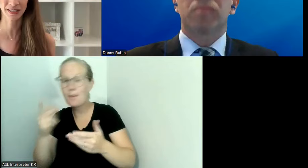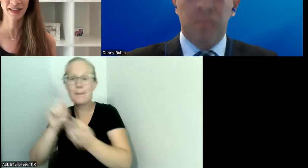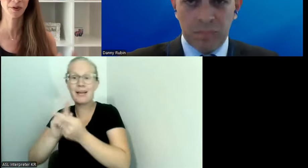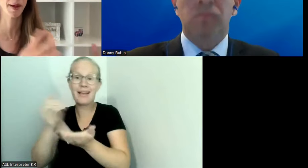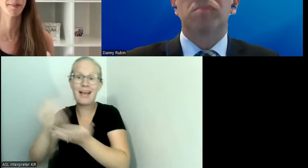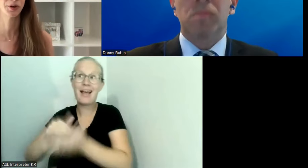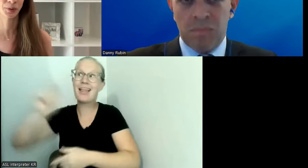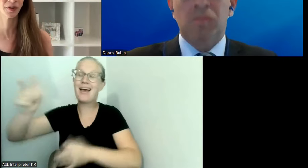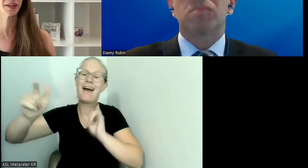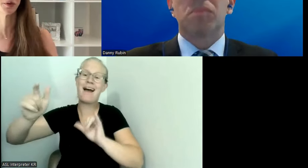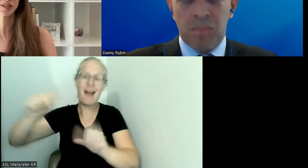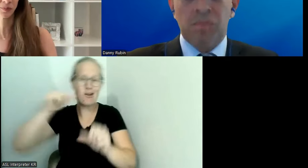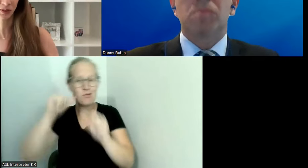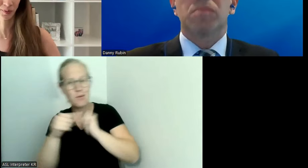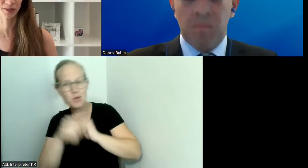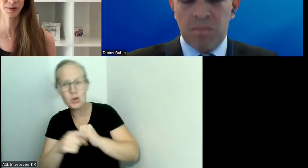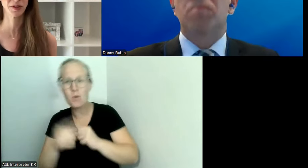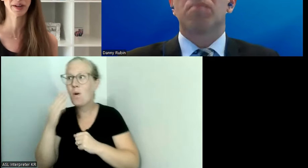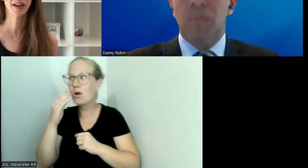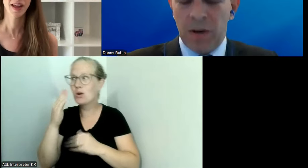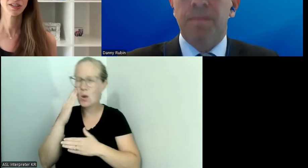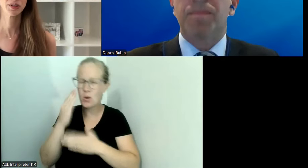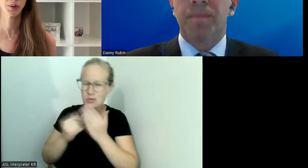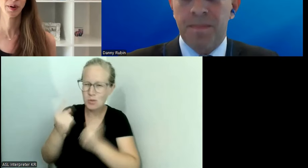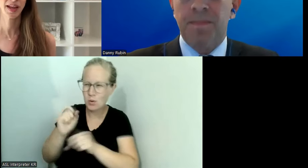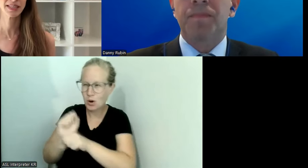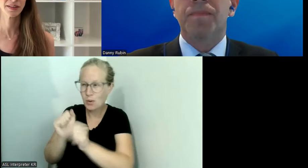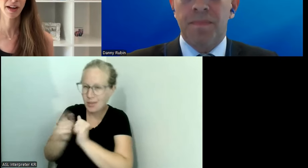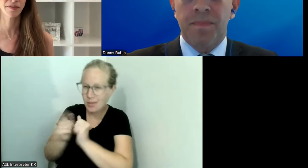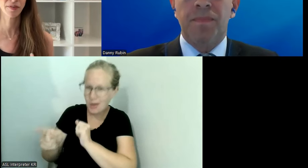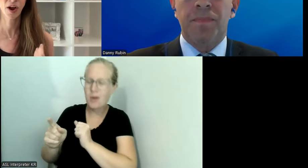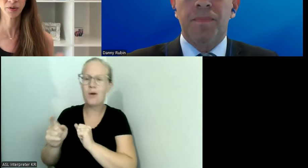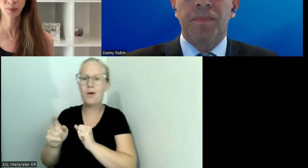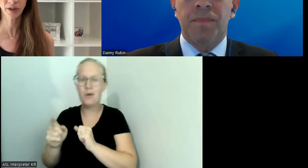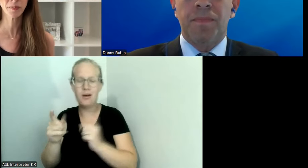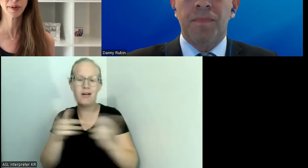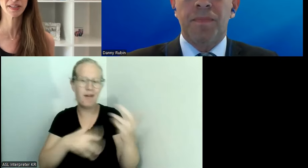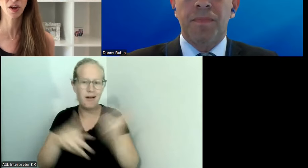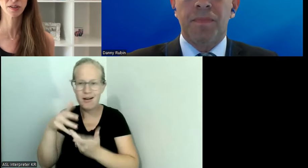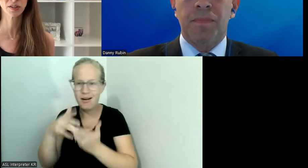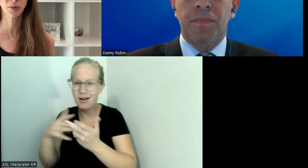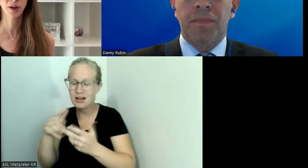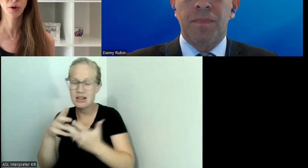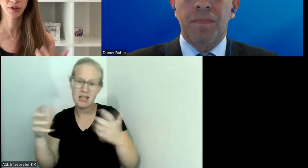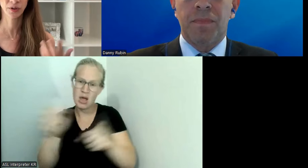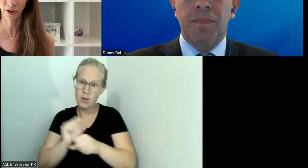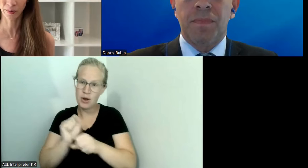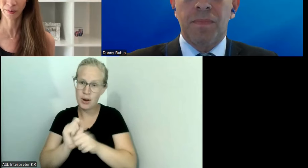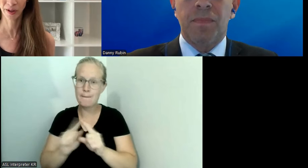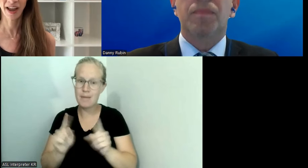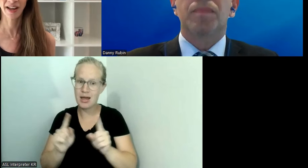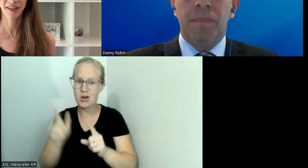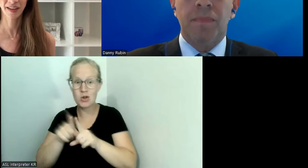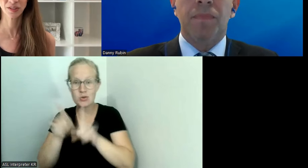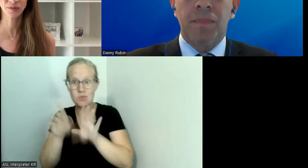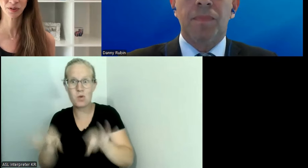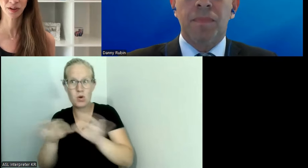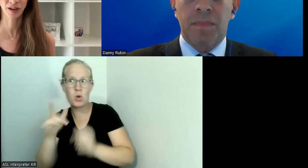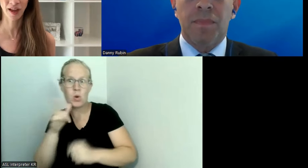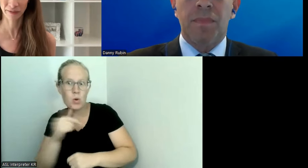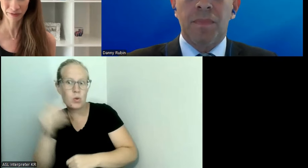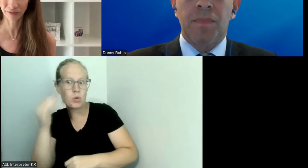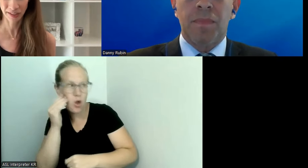different places. They remember you or they know someone who worked with you. And so it's a lot of hard work, but it's also who you know. And I think